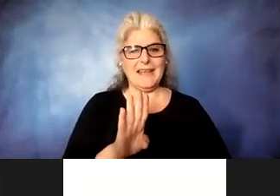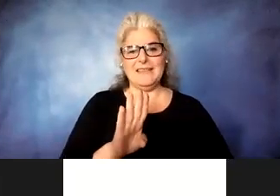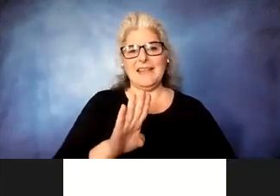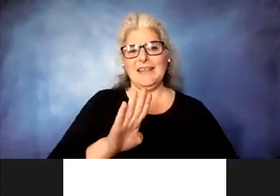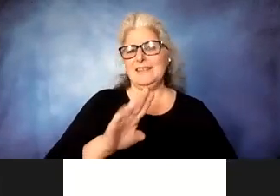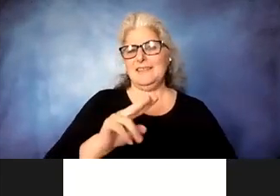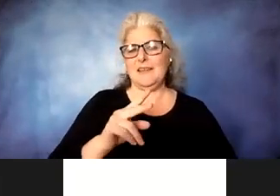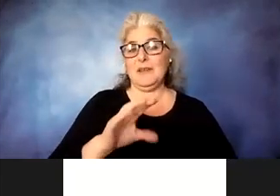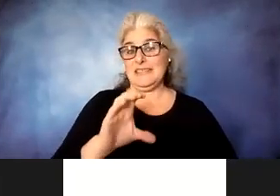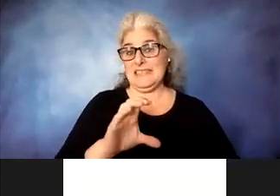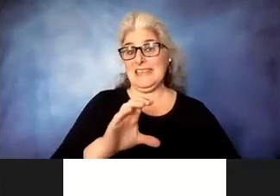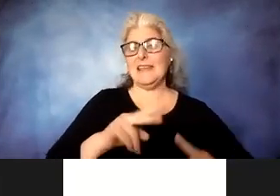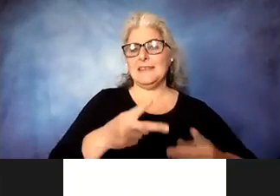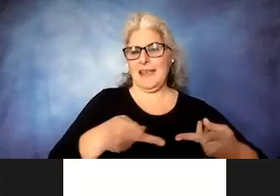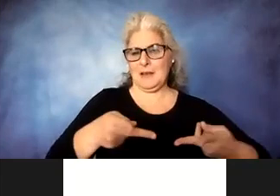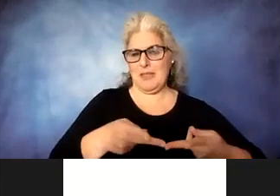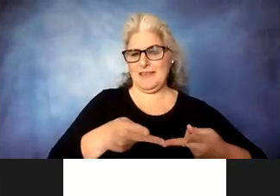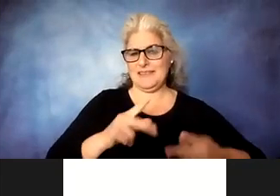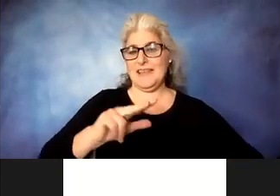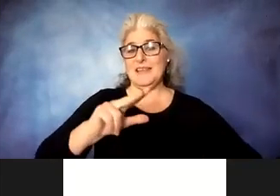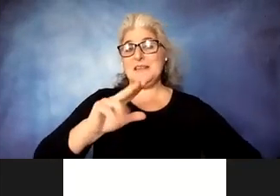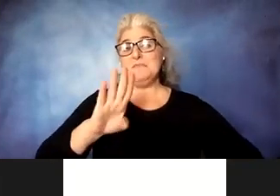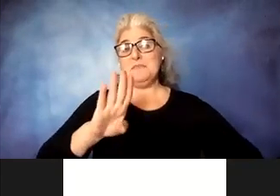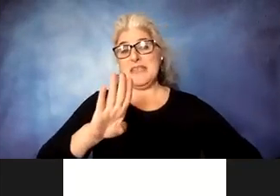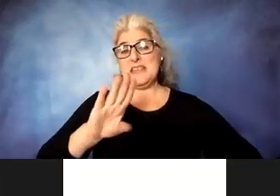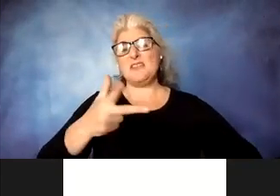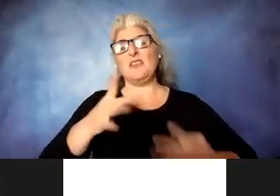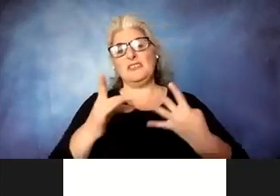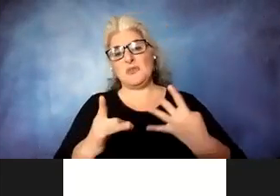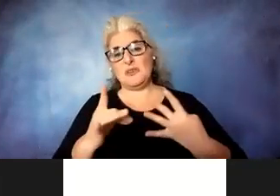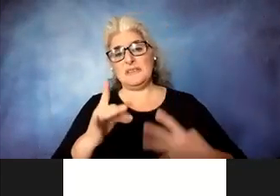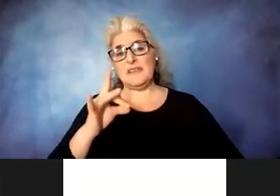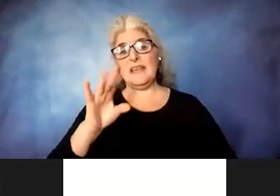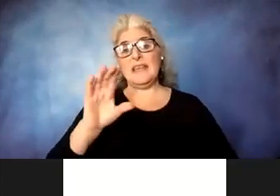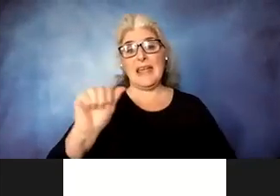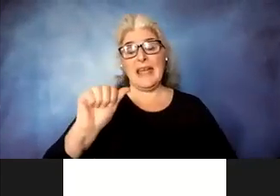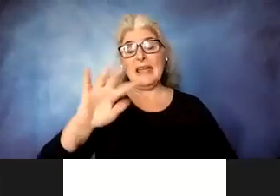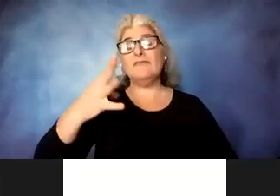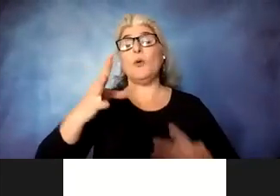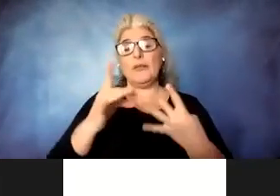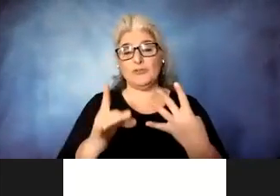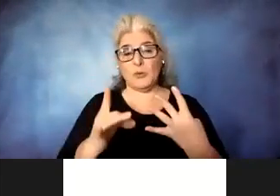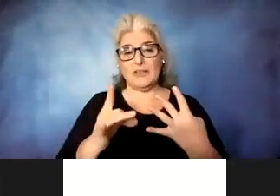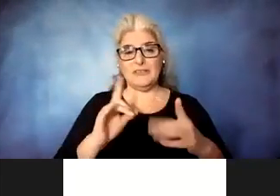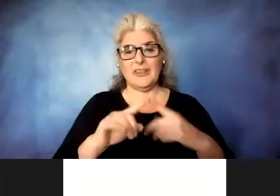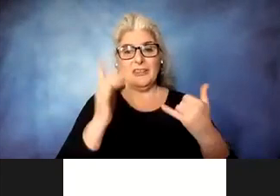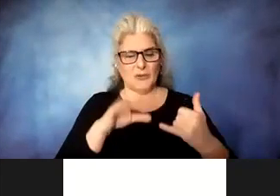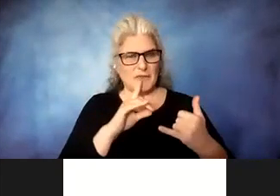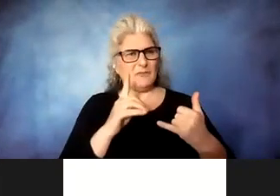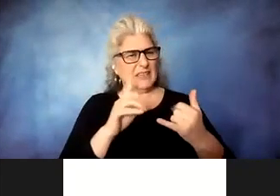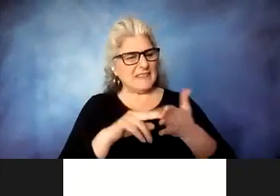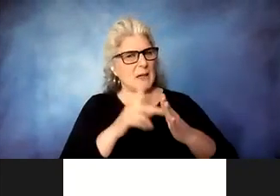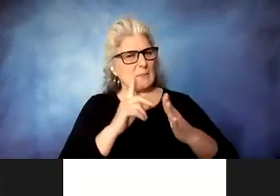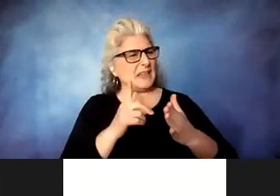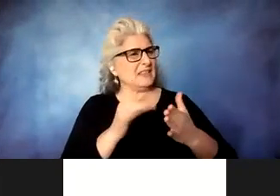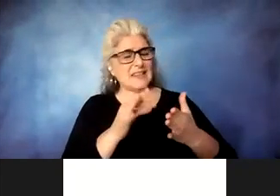A. So their votes move to whomever they voted for next. This increases the vote totals for candidates